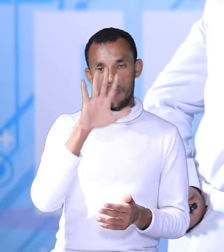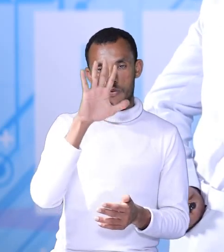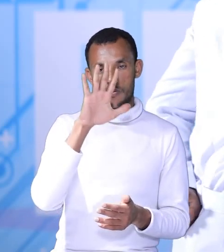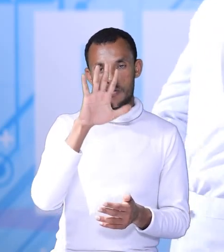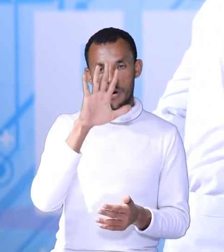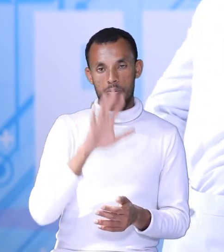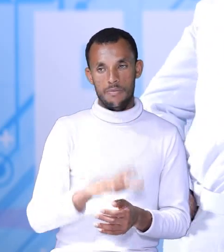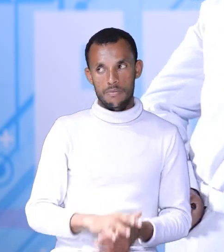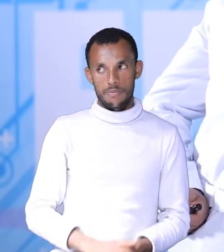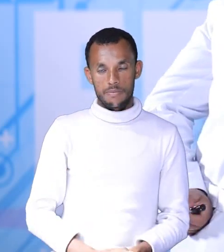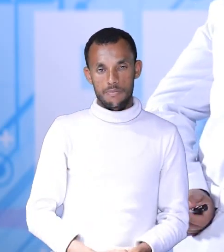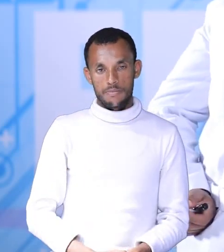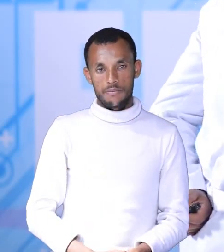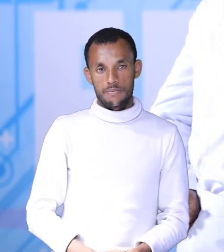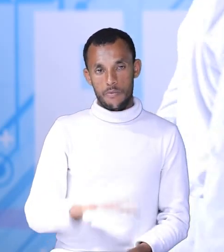5.